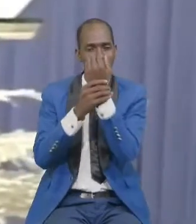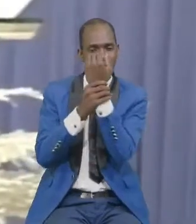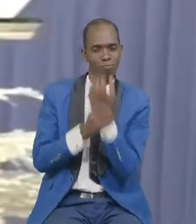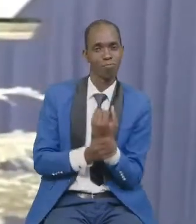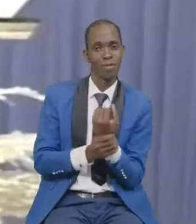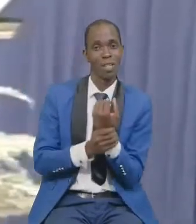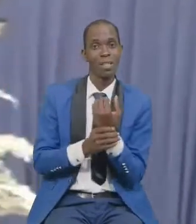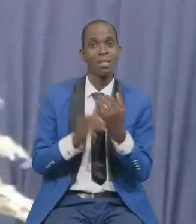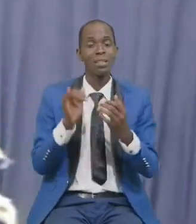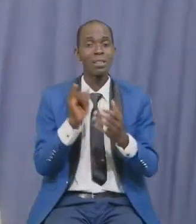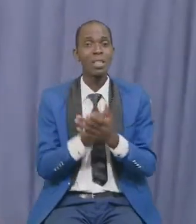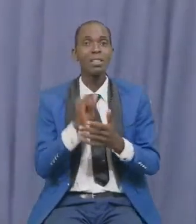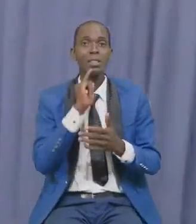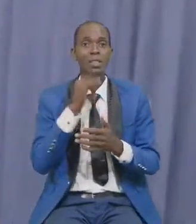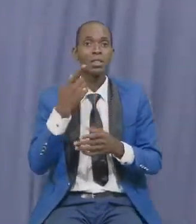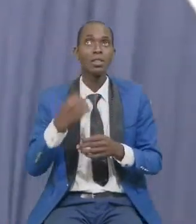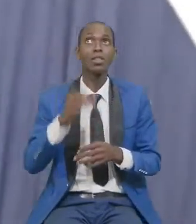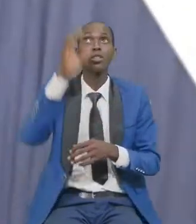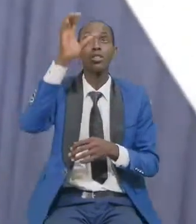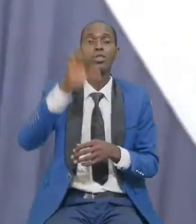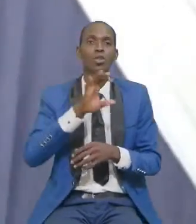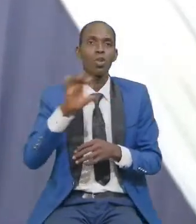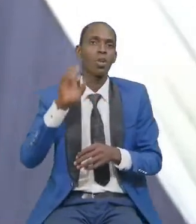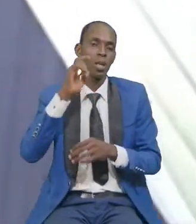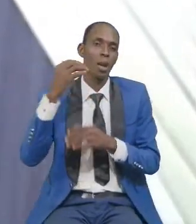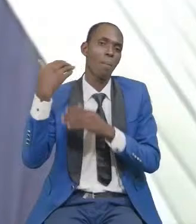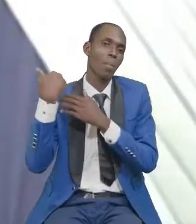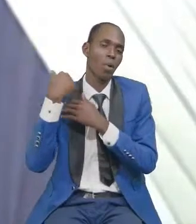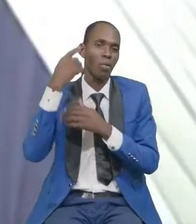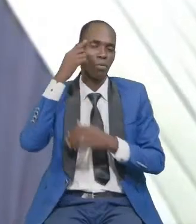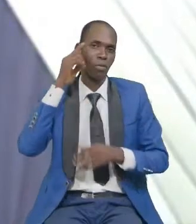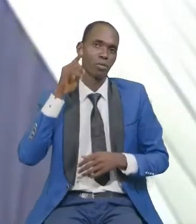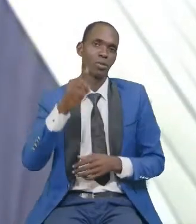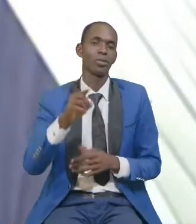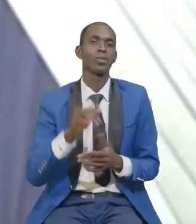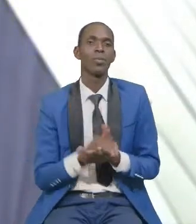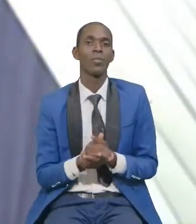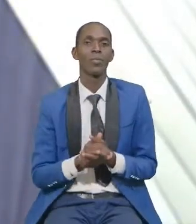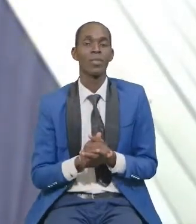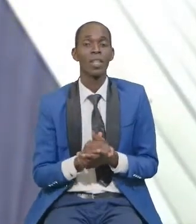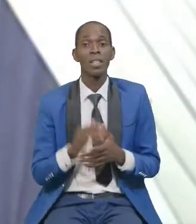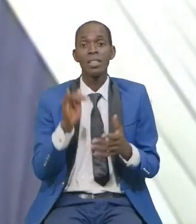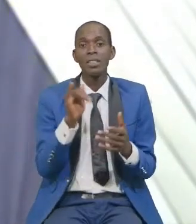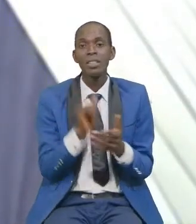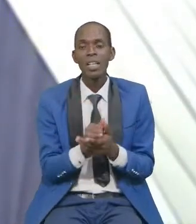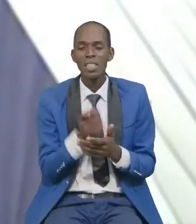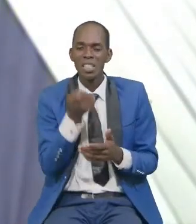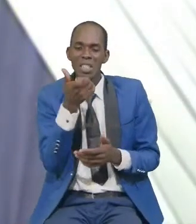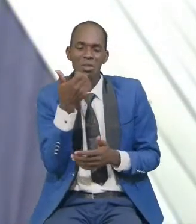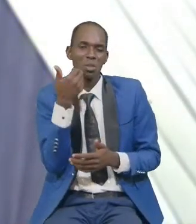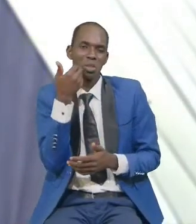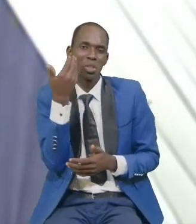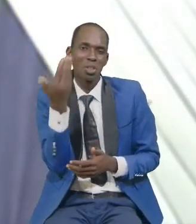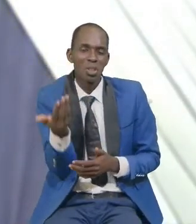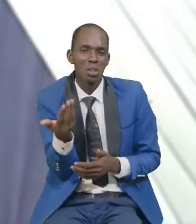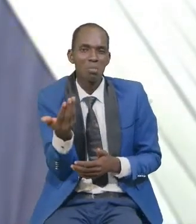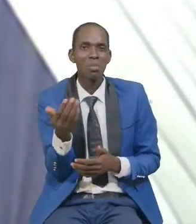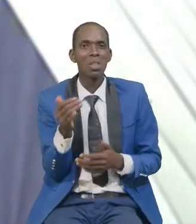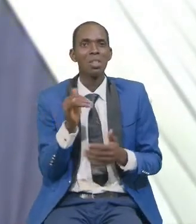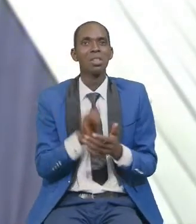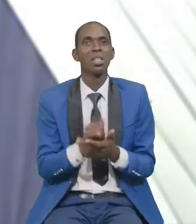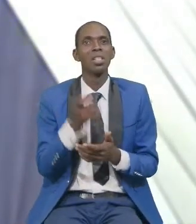bore for you. If you cannot bore a little shame, a little humiliation, a